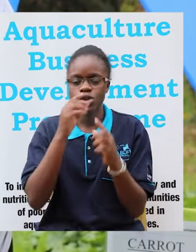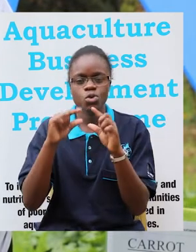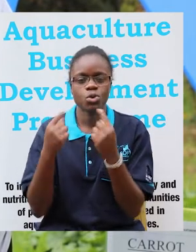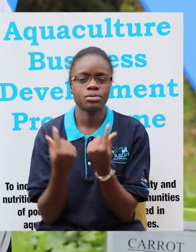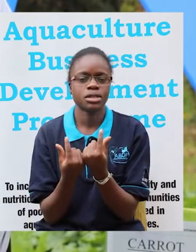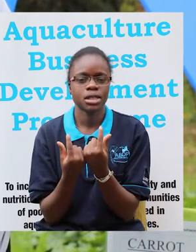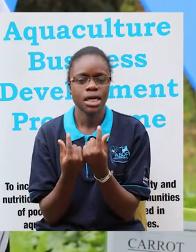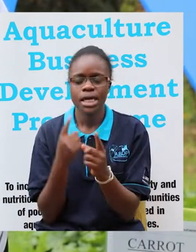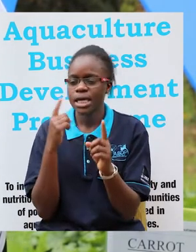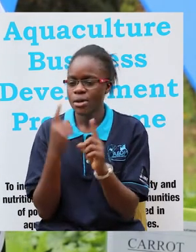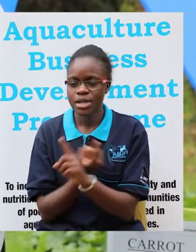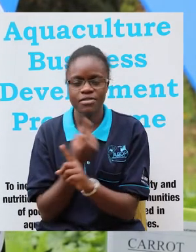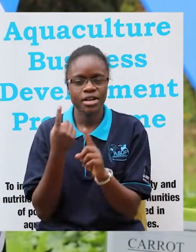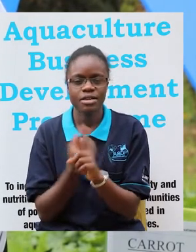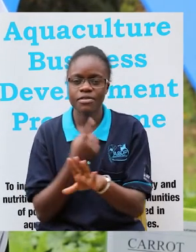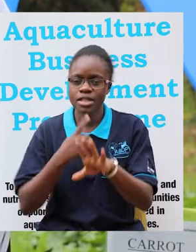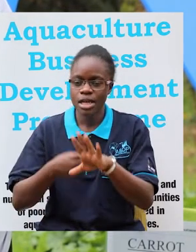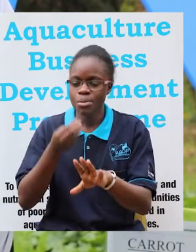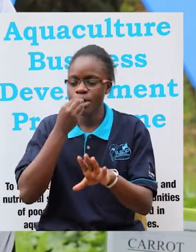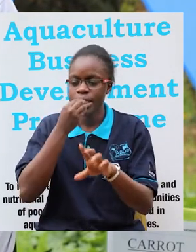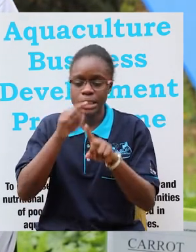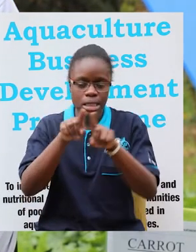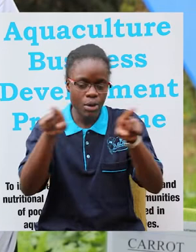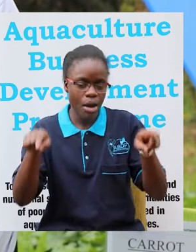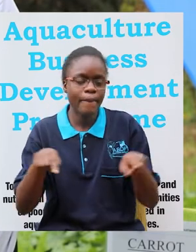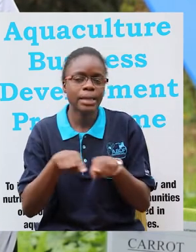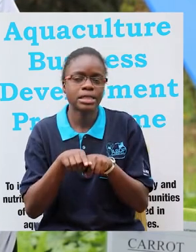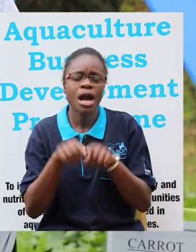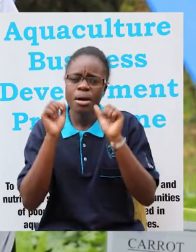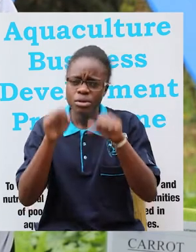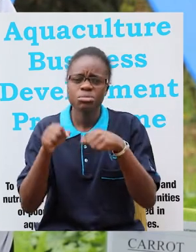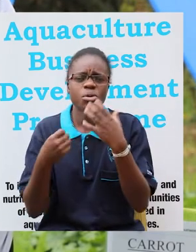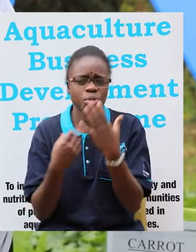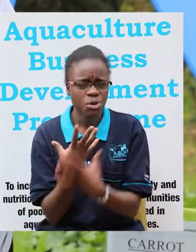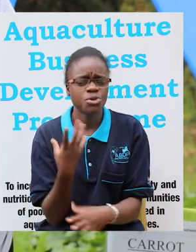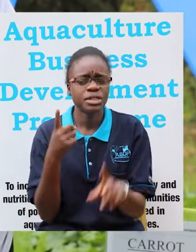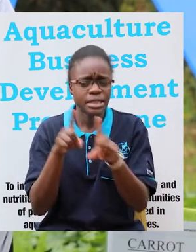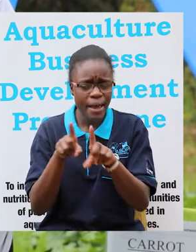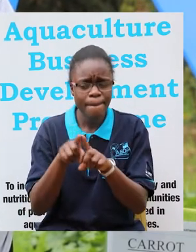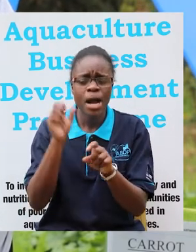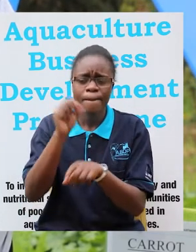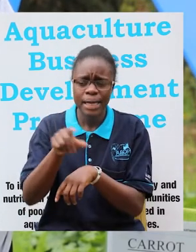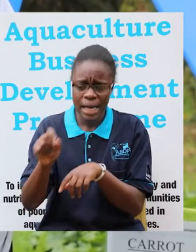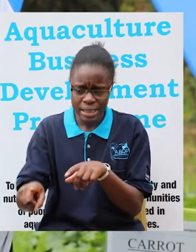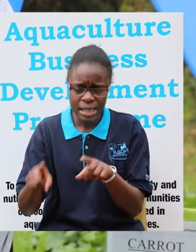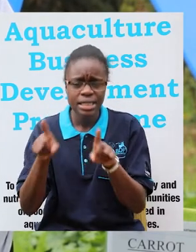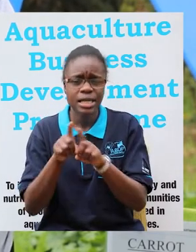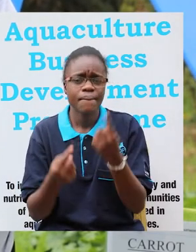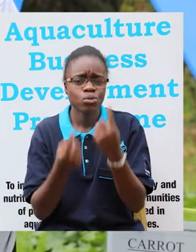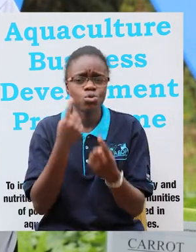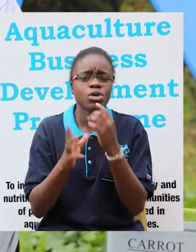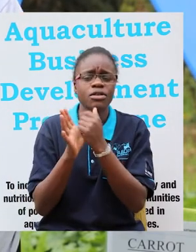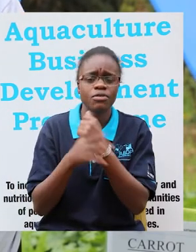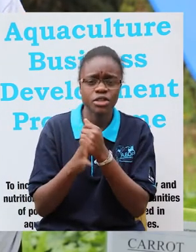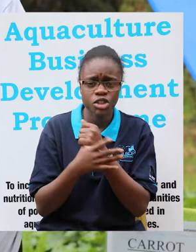5 food groups in our various categories. And we can produce that and prepare them using